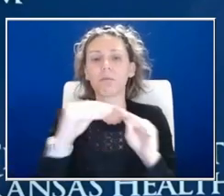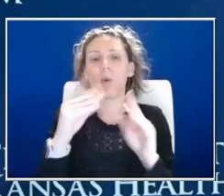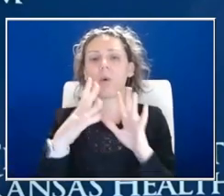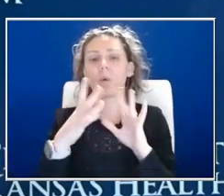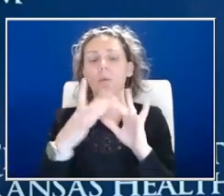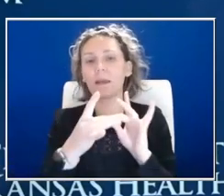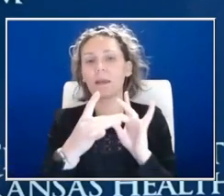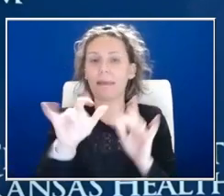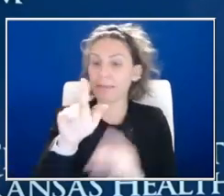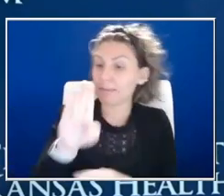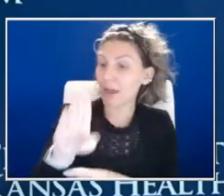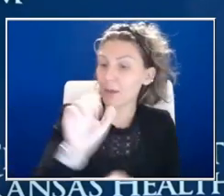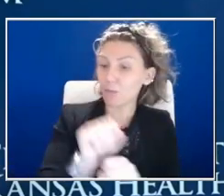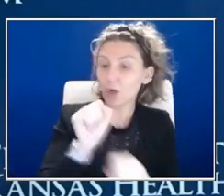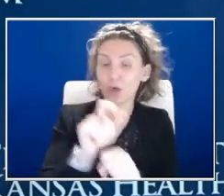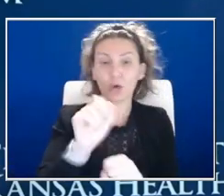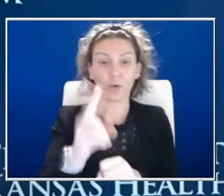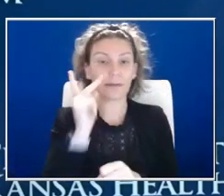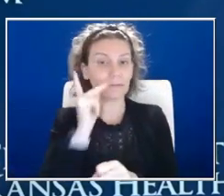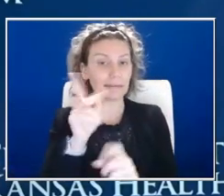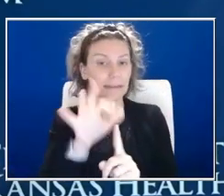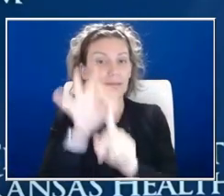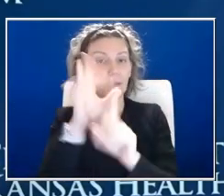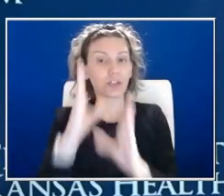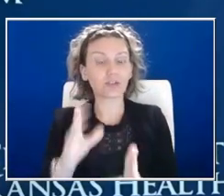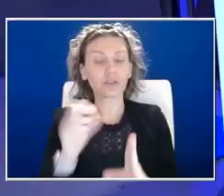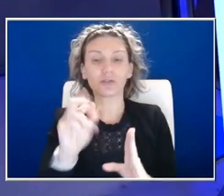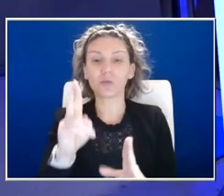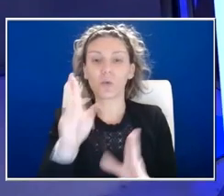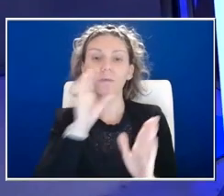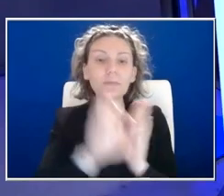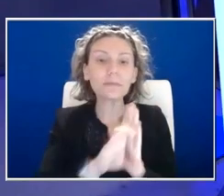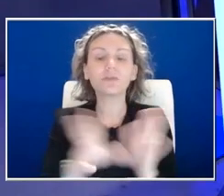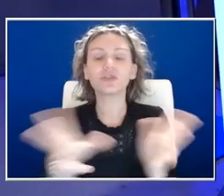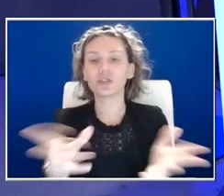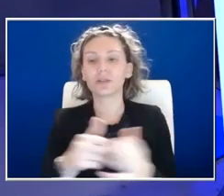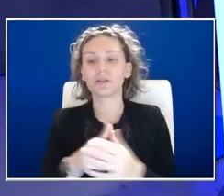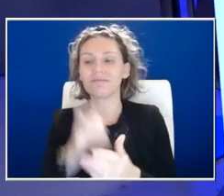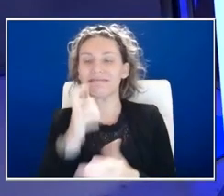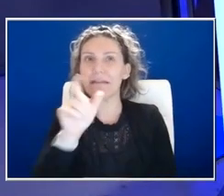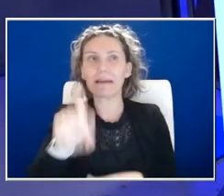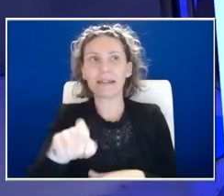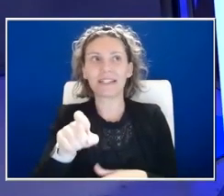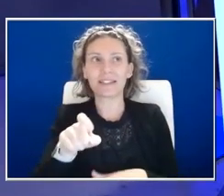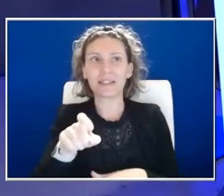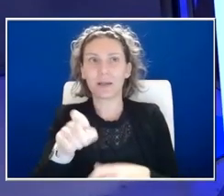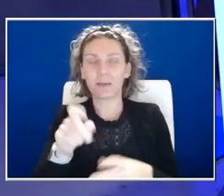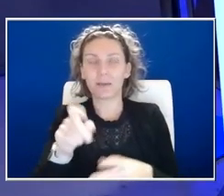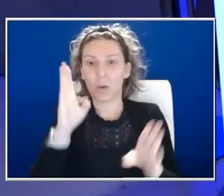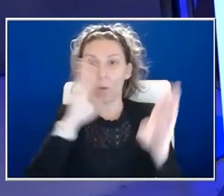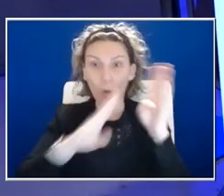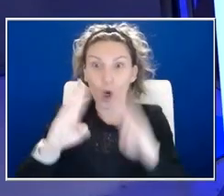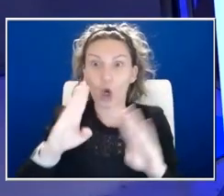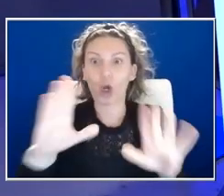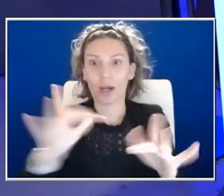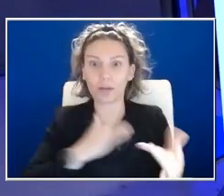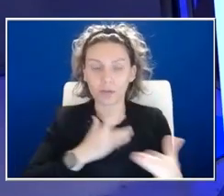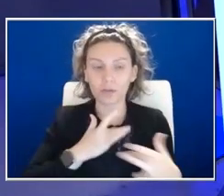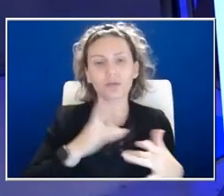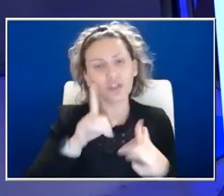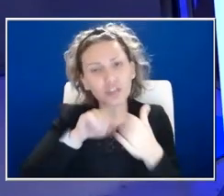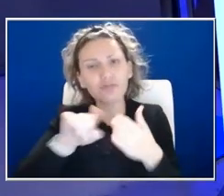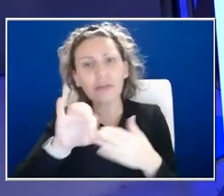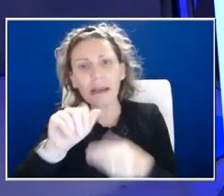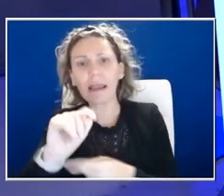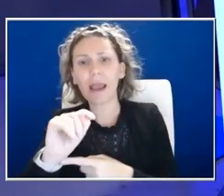see a specialist or imaging or something like that. Not necessarily to be alarmed. Yeah, but again, yes. A concern, let's get it checked out and find out. Yeah. Jack,